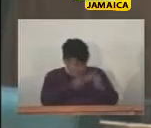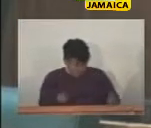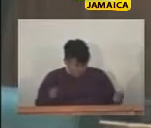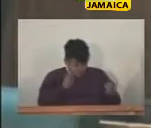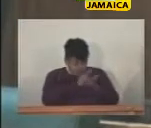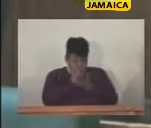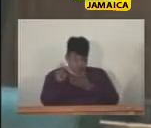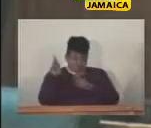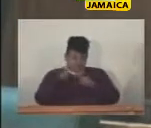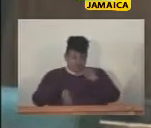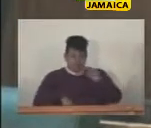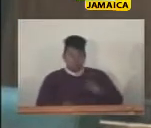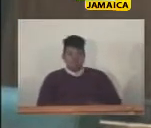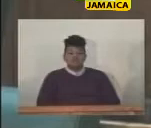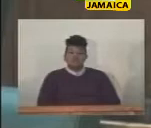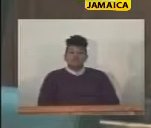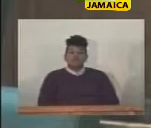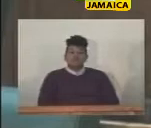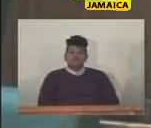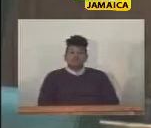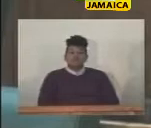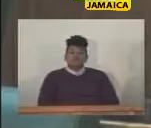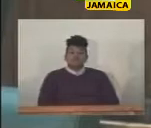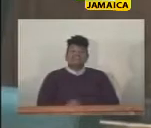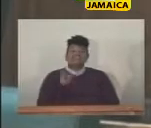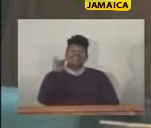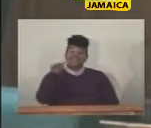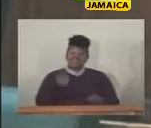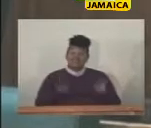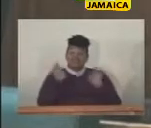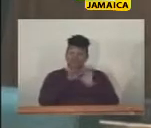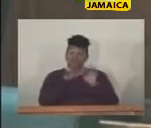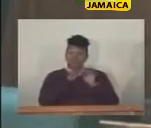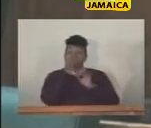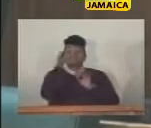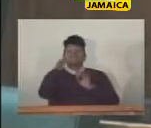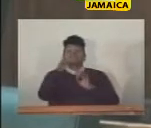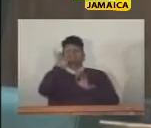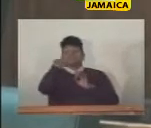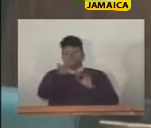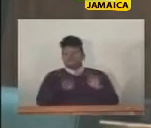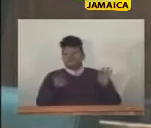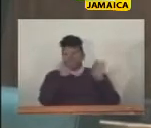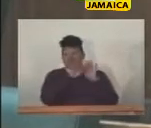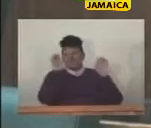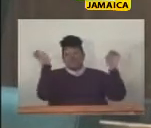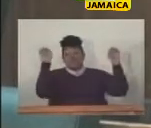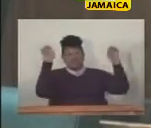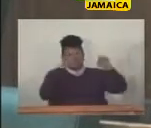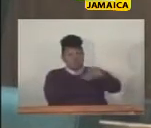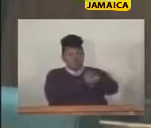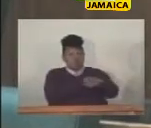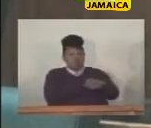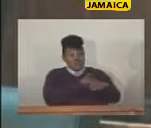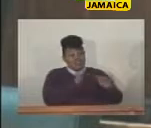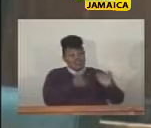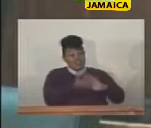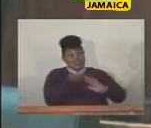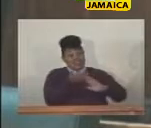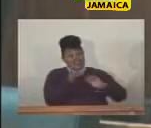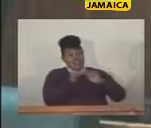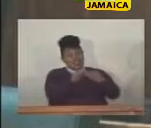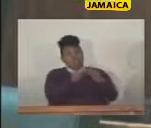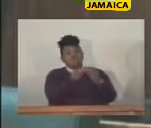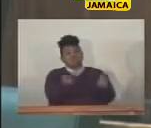weeks. That is the importance of the extension. That's the importance of the emergency powers continuation